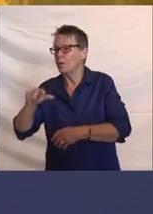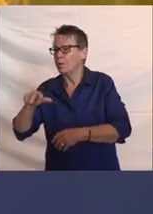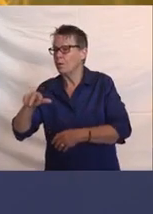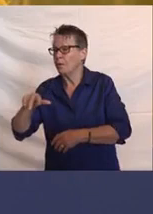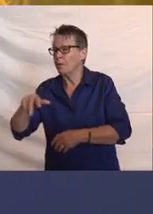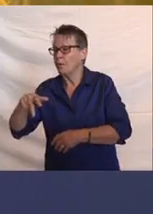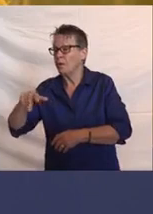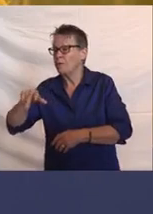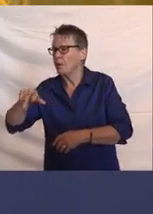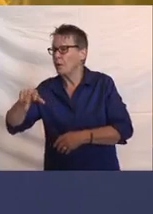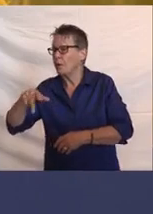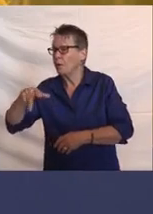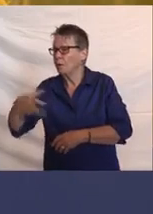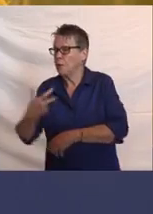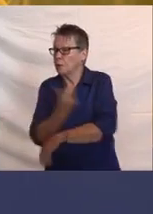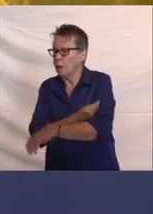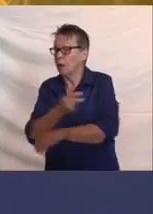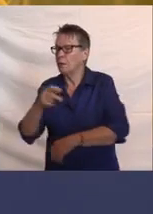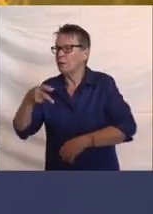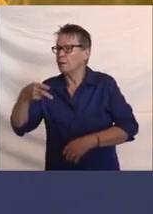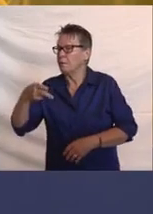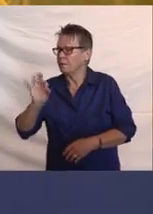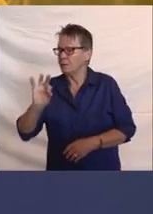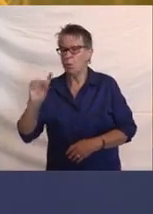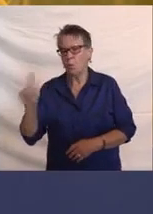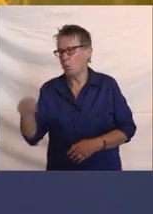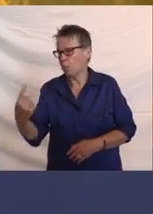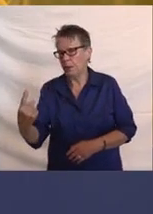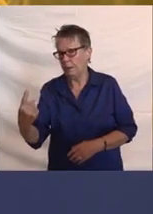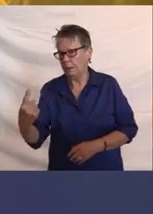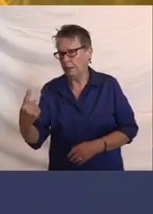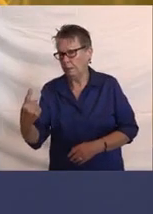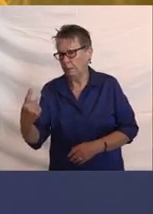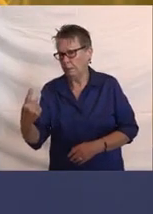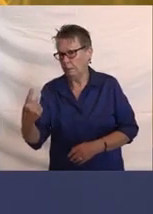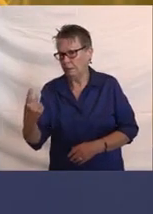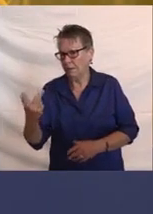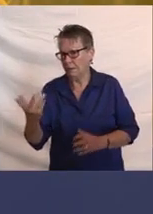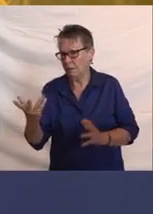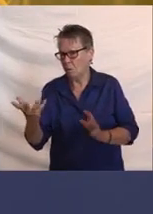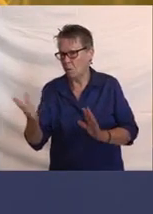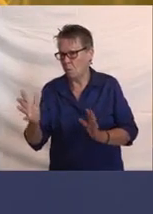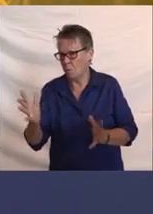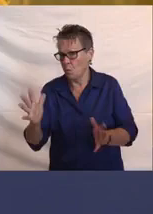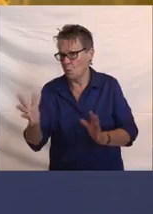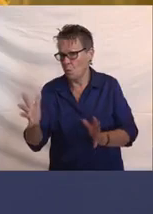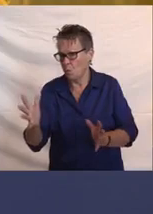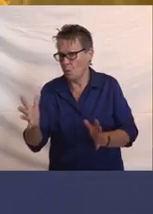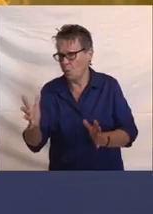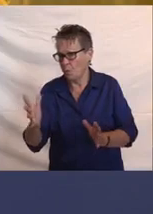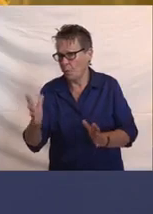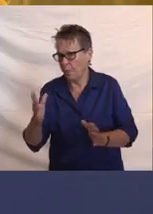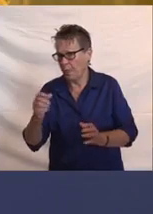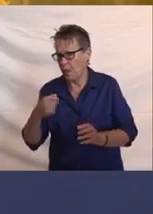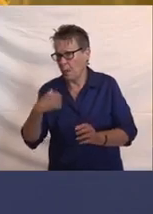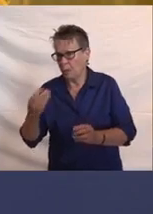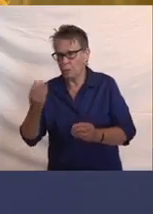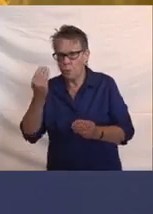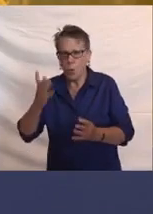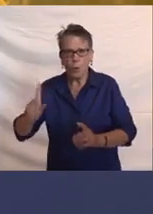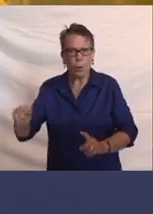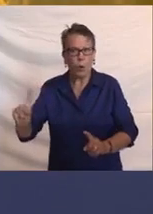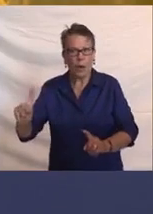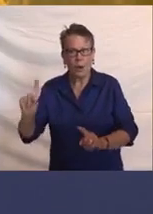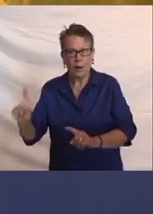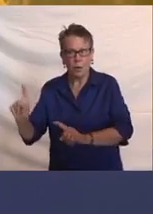shots had to be Pfizer. The booster will be approved presumably for Pfizer, so if you could bear with us on that one. But that will be a bright line, I would think,